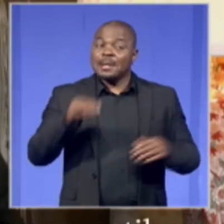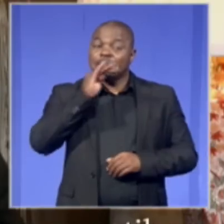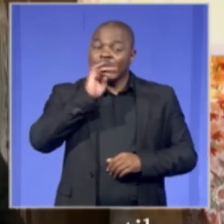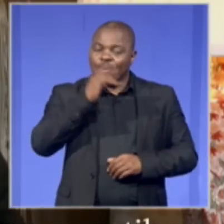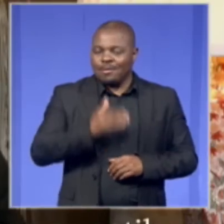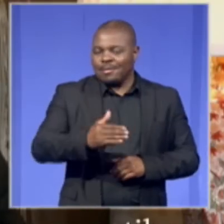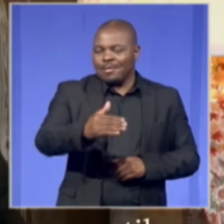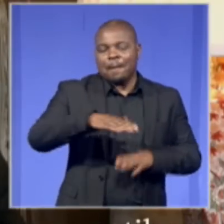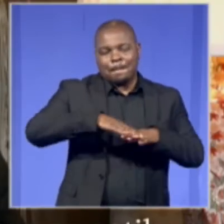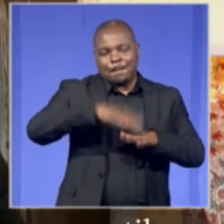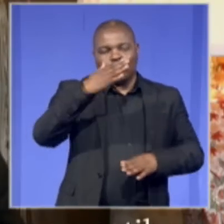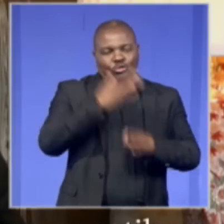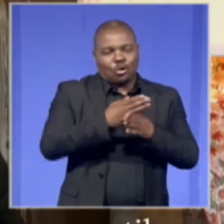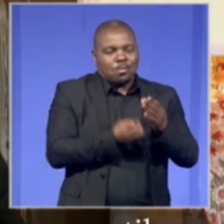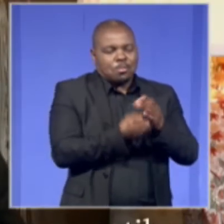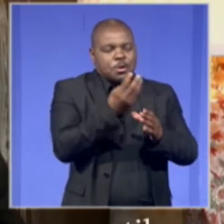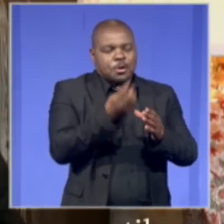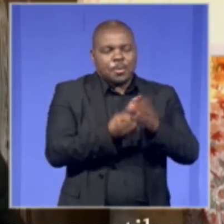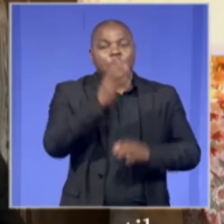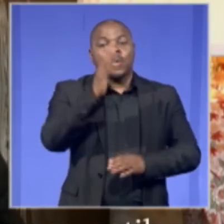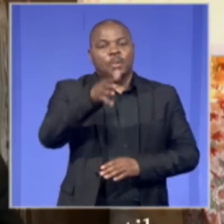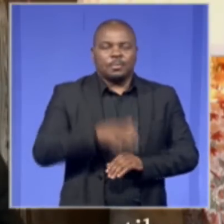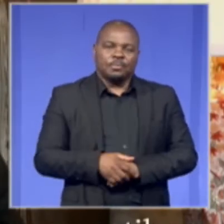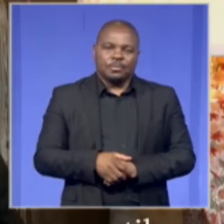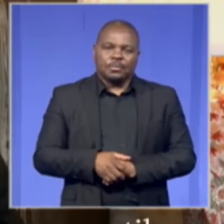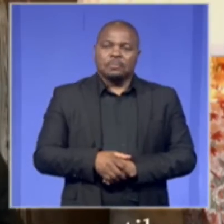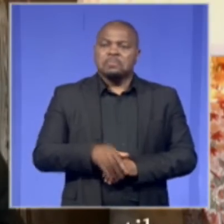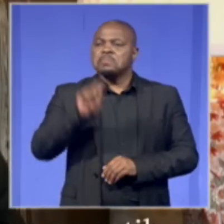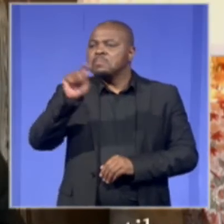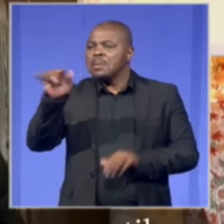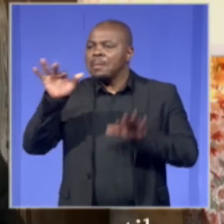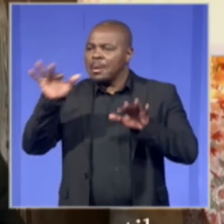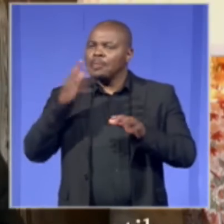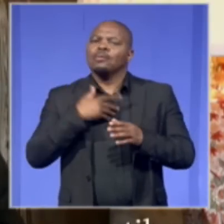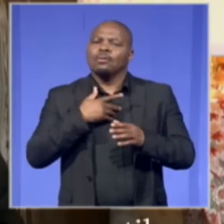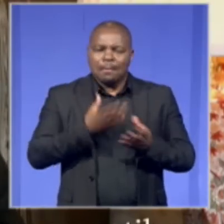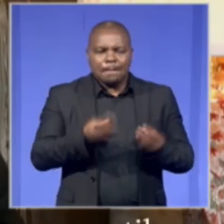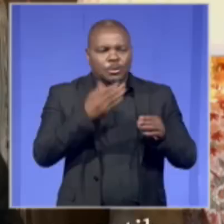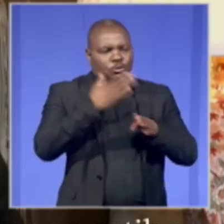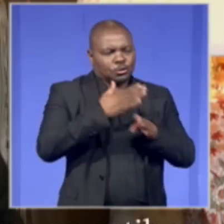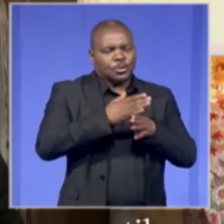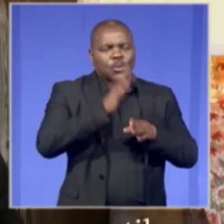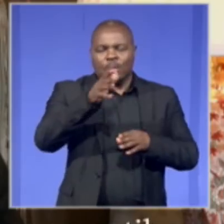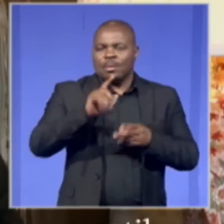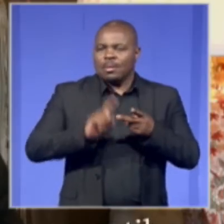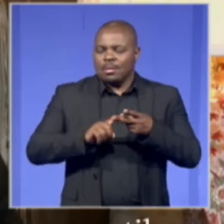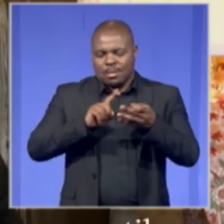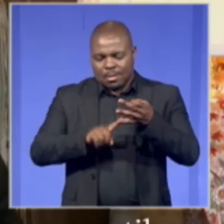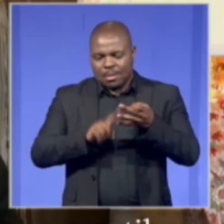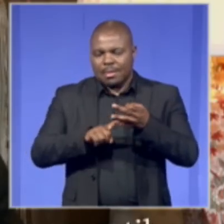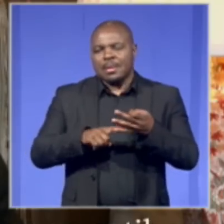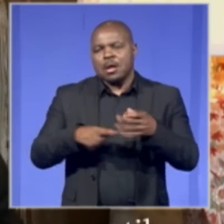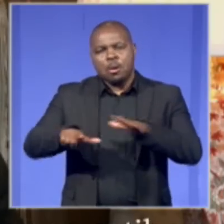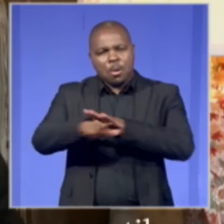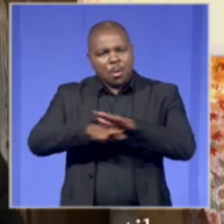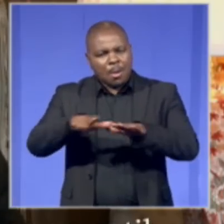created, more livelihoods will be supported, and more local businesses will be